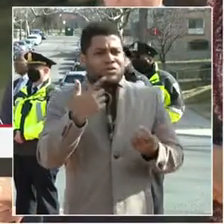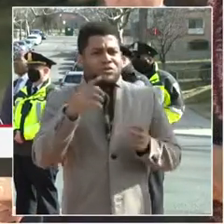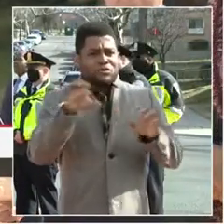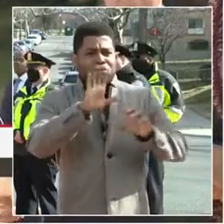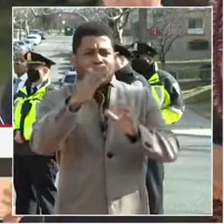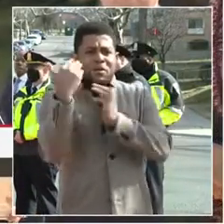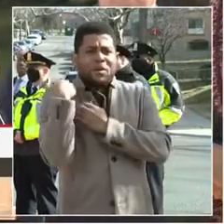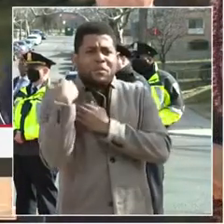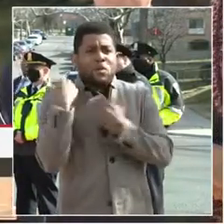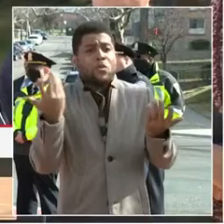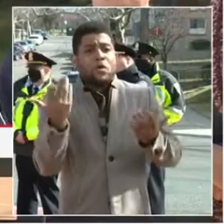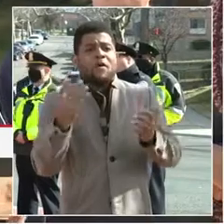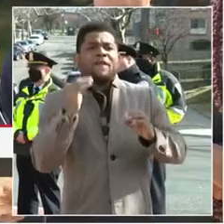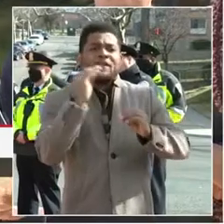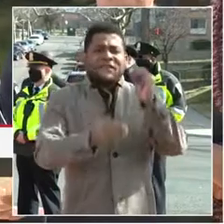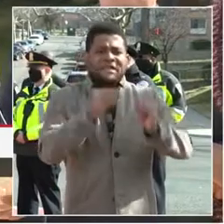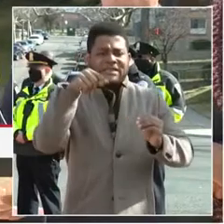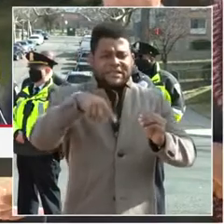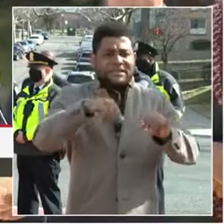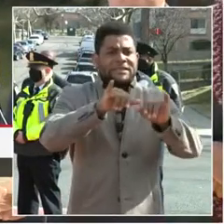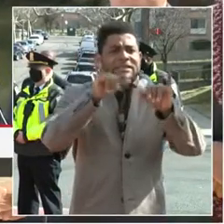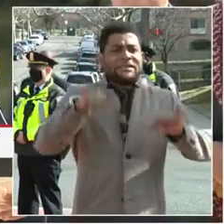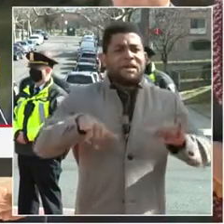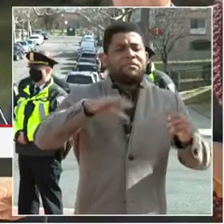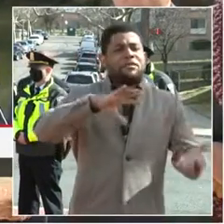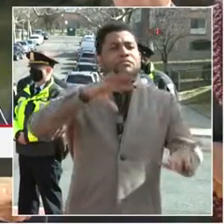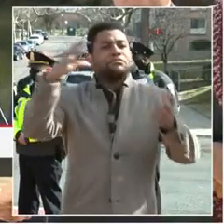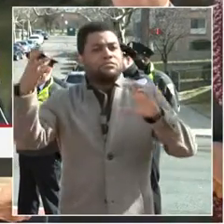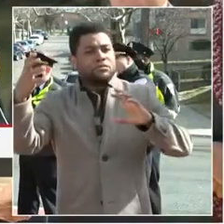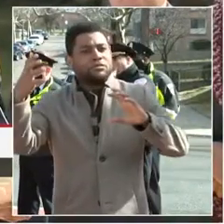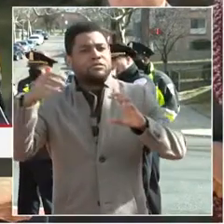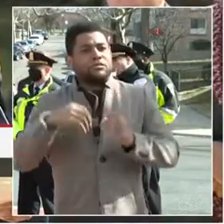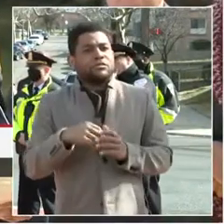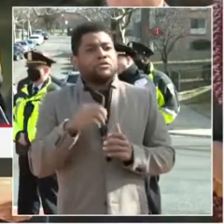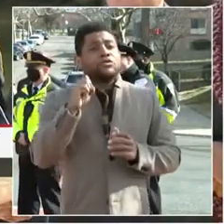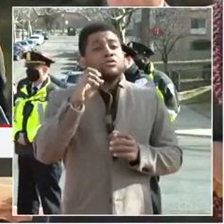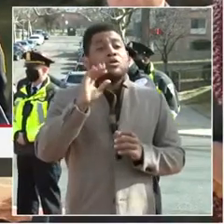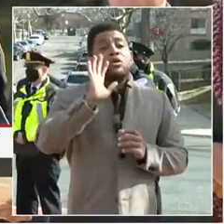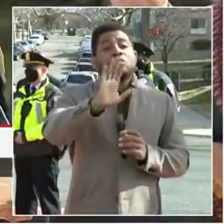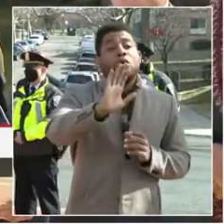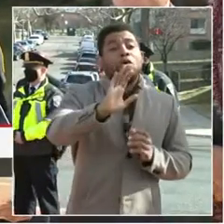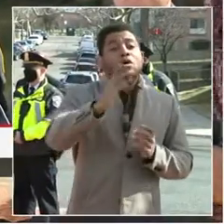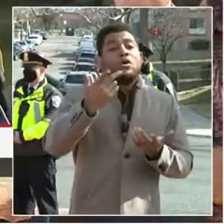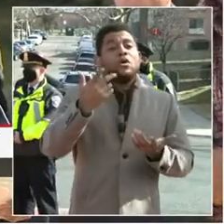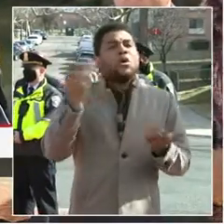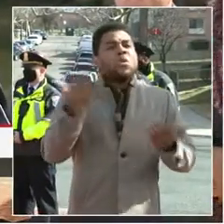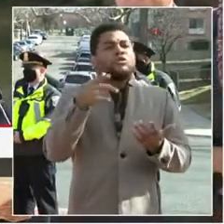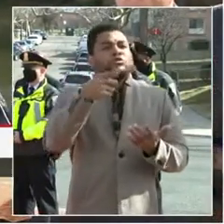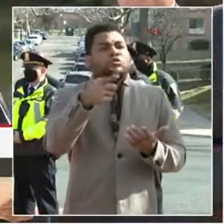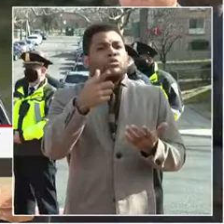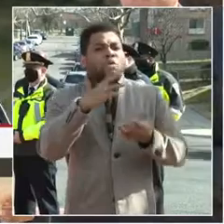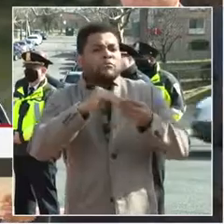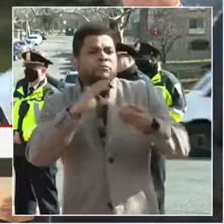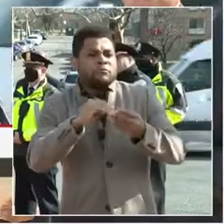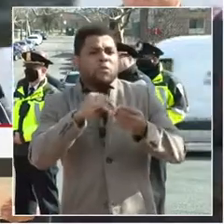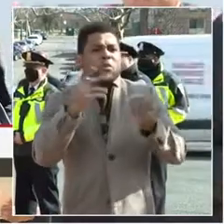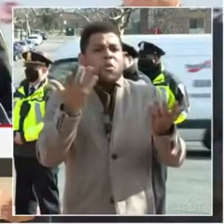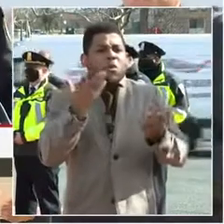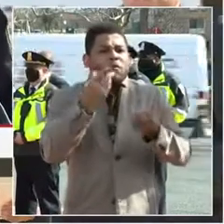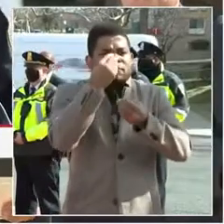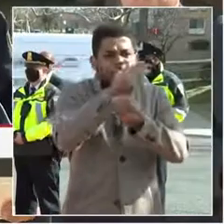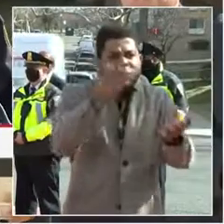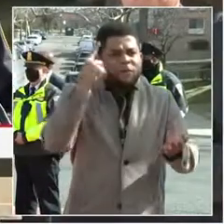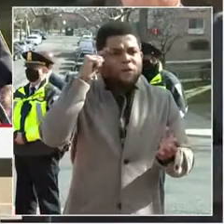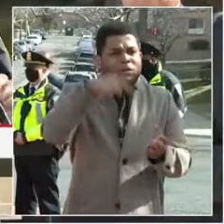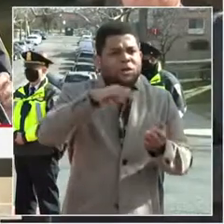this ecosystem or broken ecosystem. What is your specific charge, though, to this community in particular for them to assist